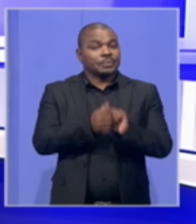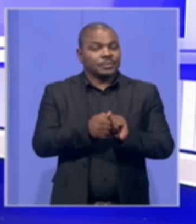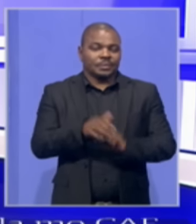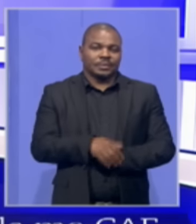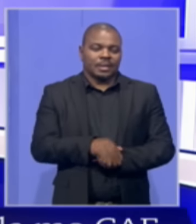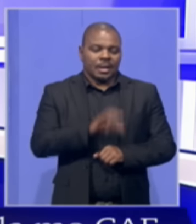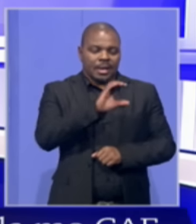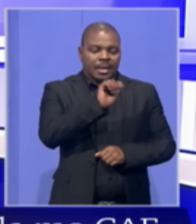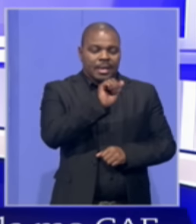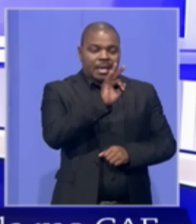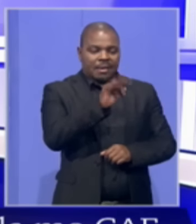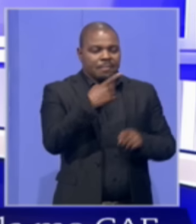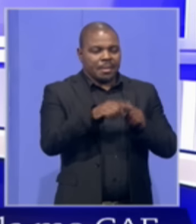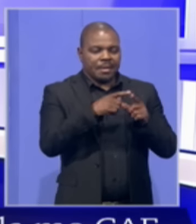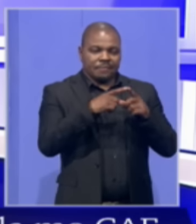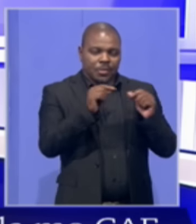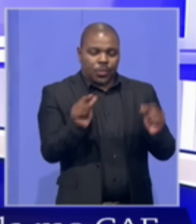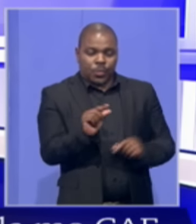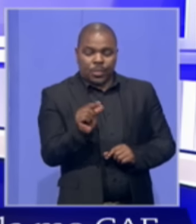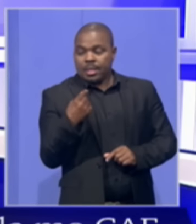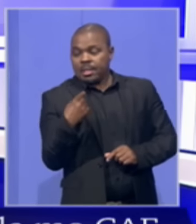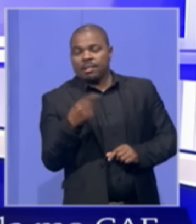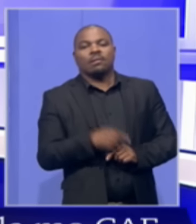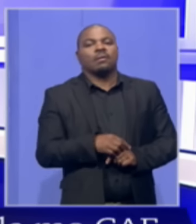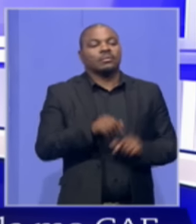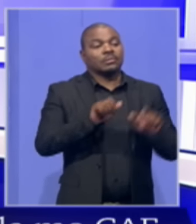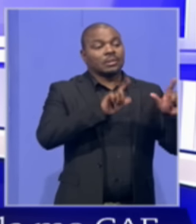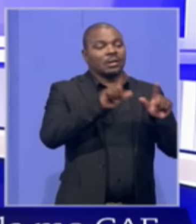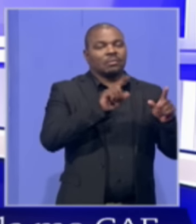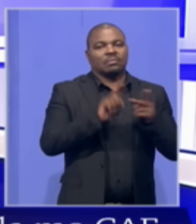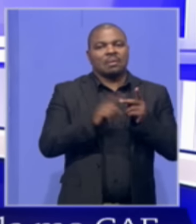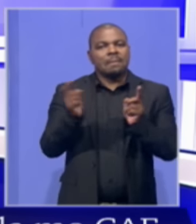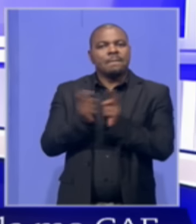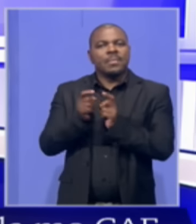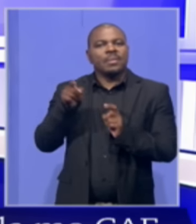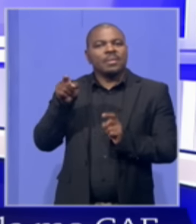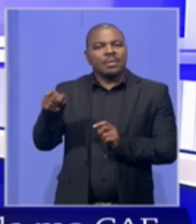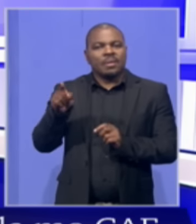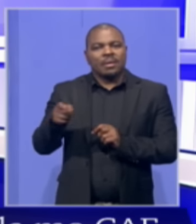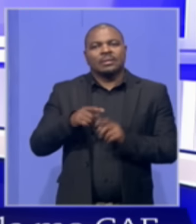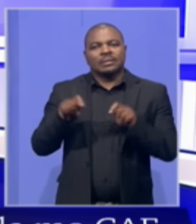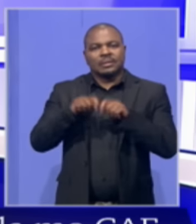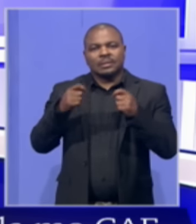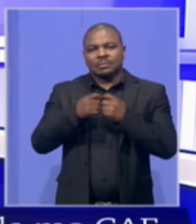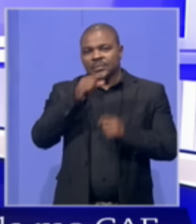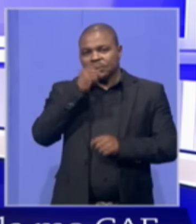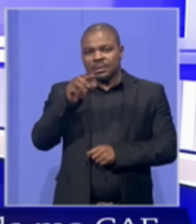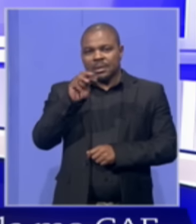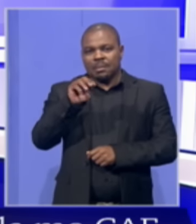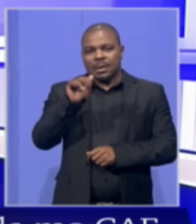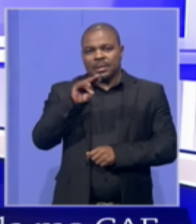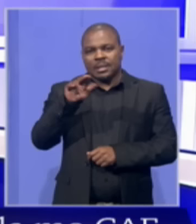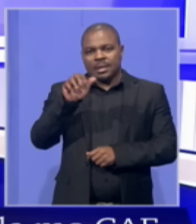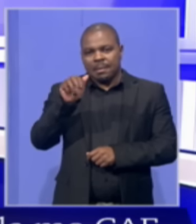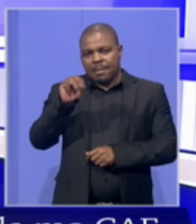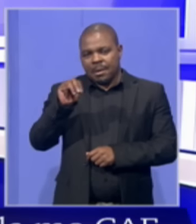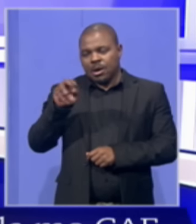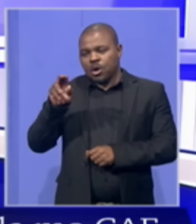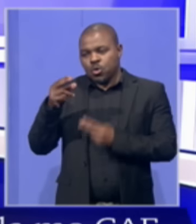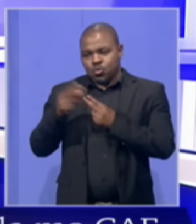Mo motshamekong wa CAF o sa tswang go khutla Mamelodi Sundowns e tshamekile Maleka a lefela setlhopha kgatlhanong le Maniema